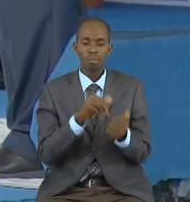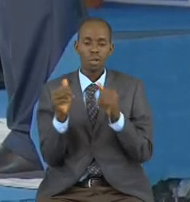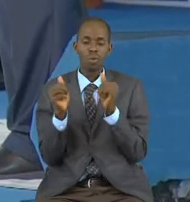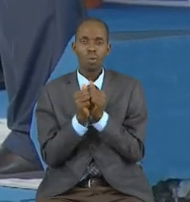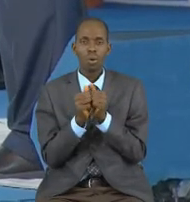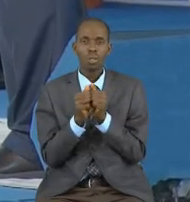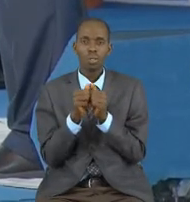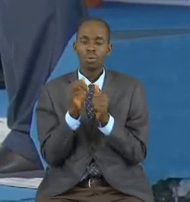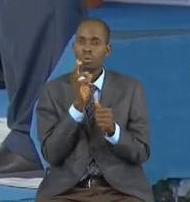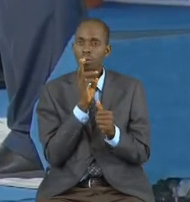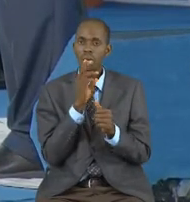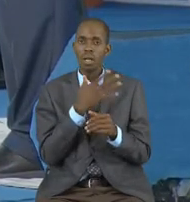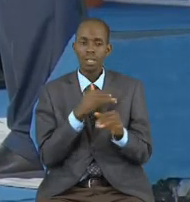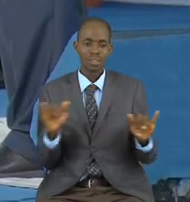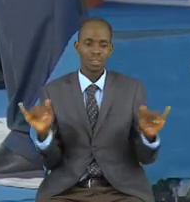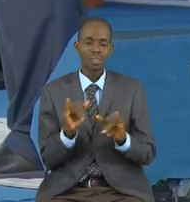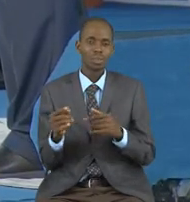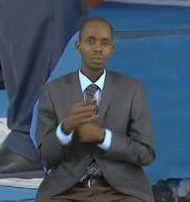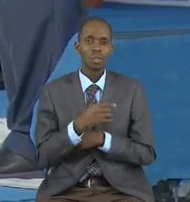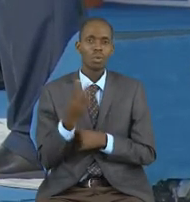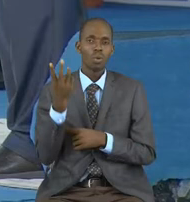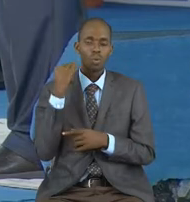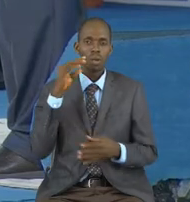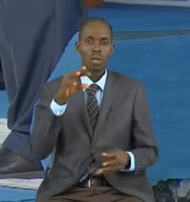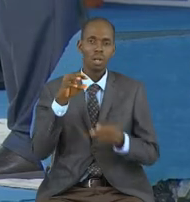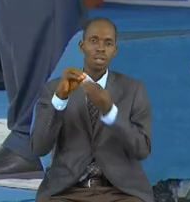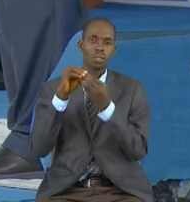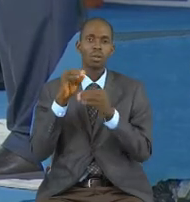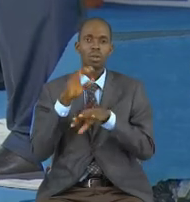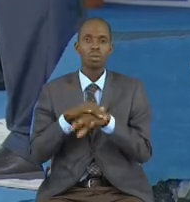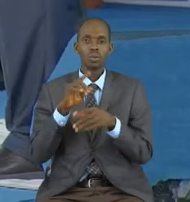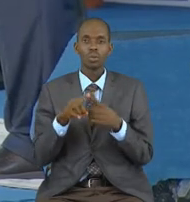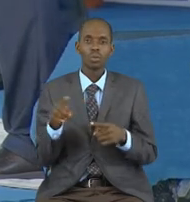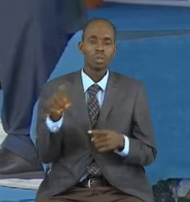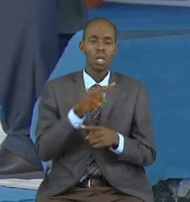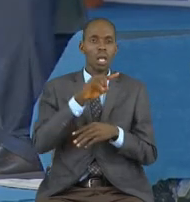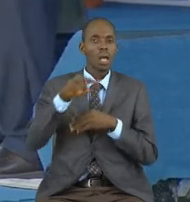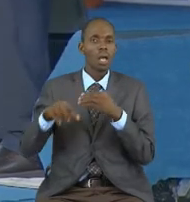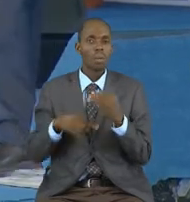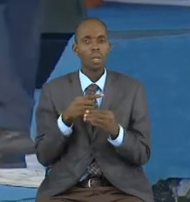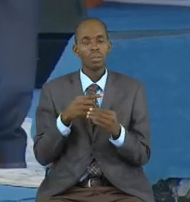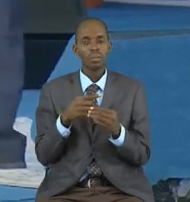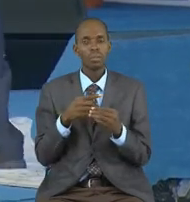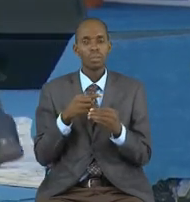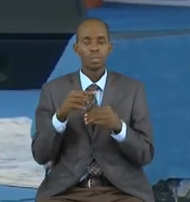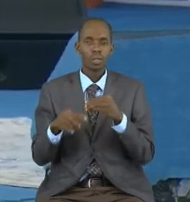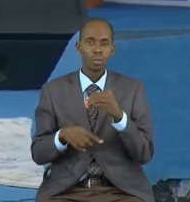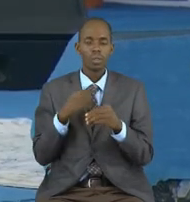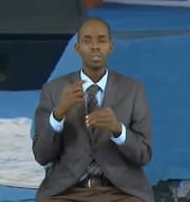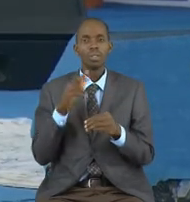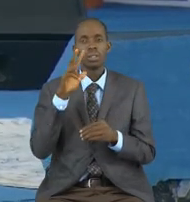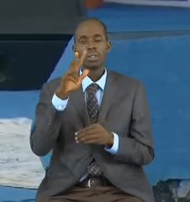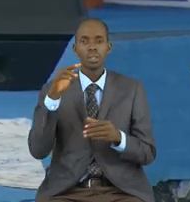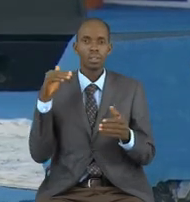same day there were added unto them about 3,000 souls. Have you noticed